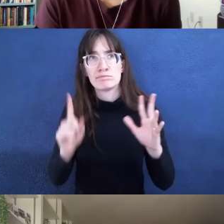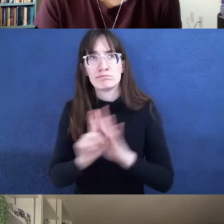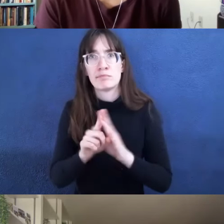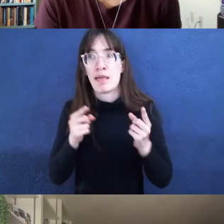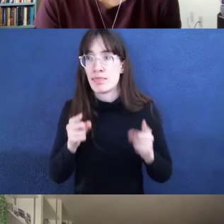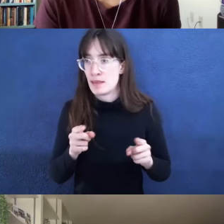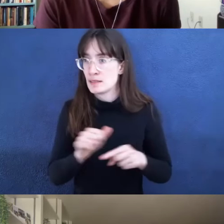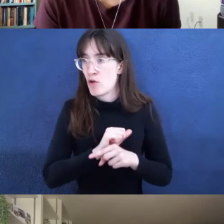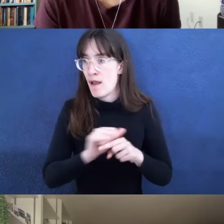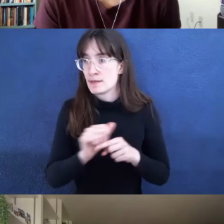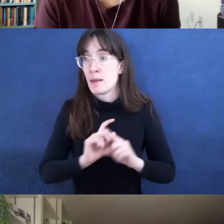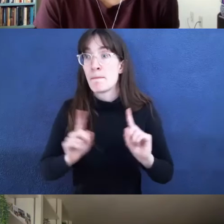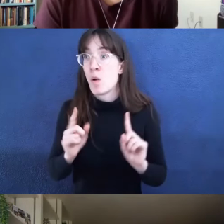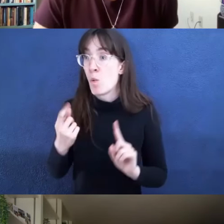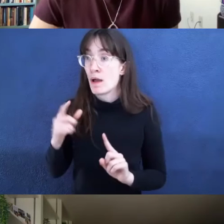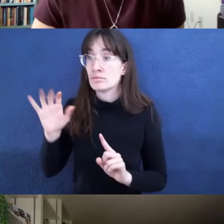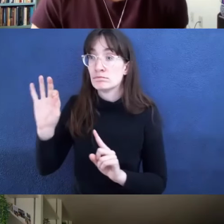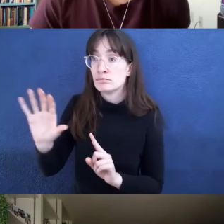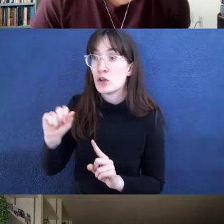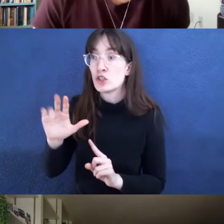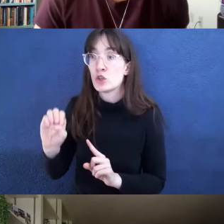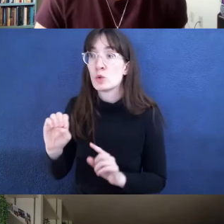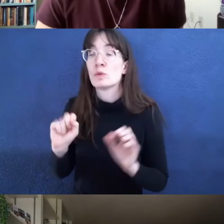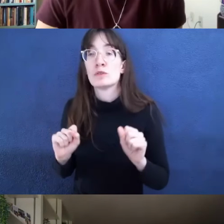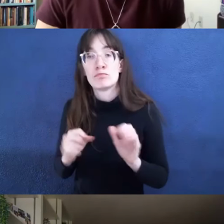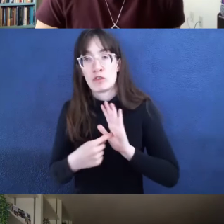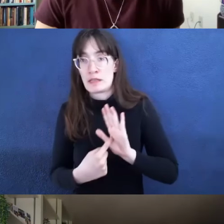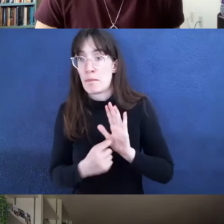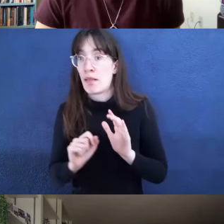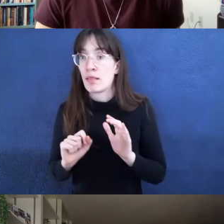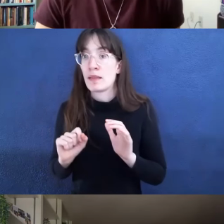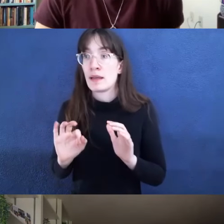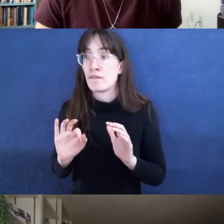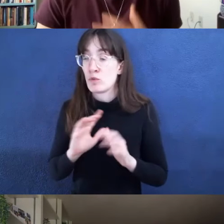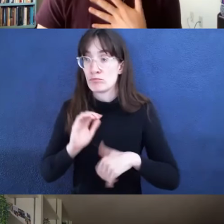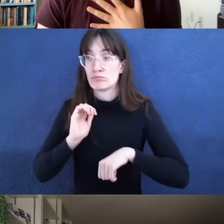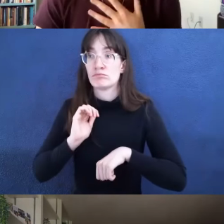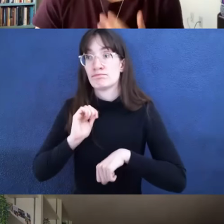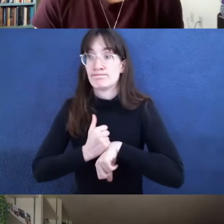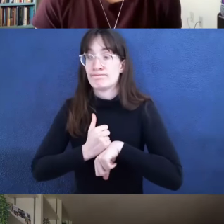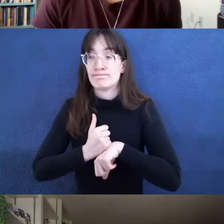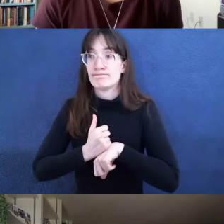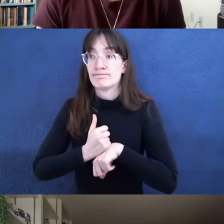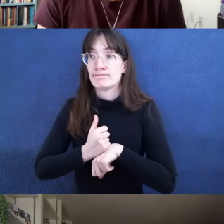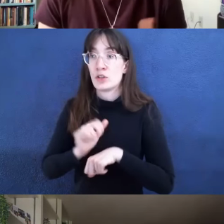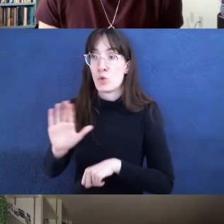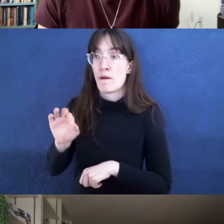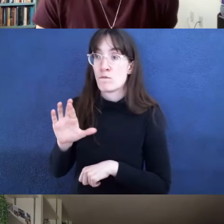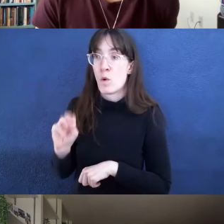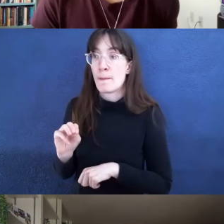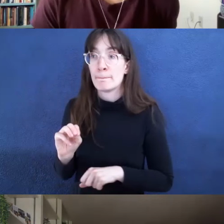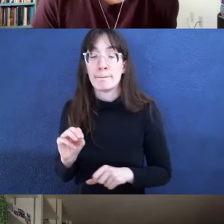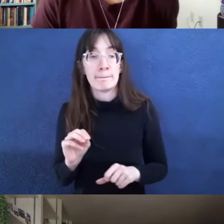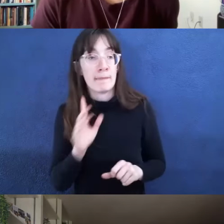cue that could be used would be something like, let's say you're in a form and the facilitator might say, you